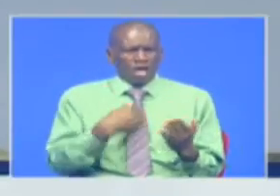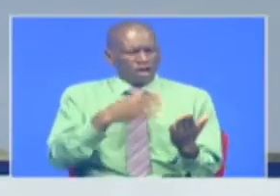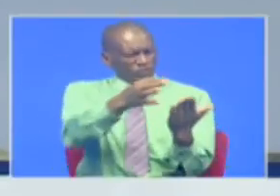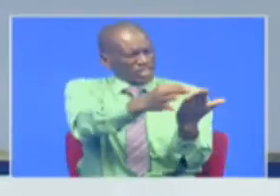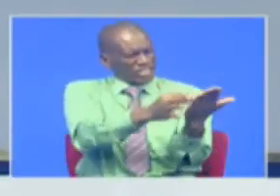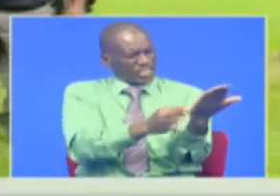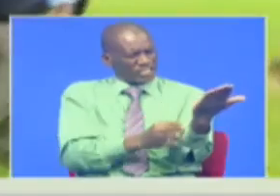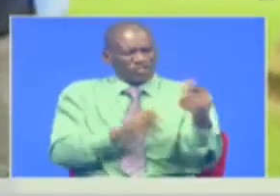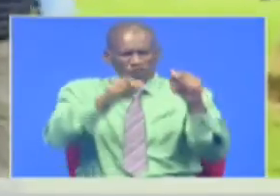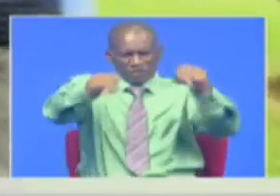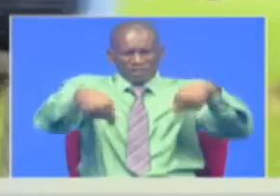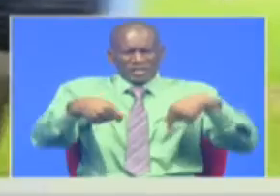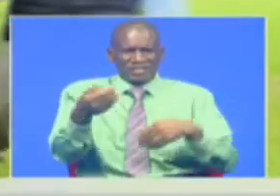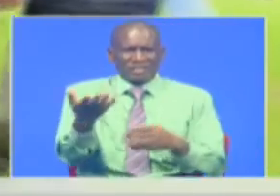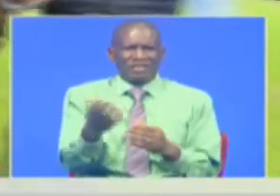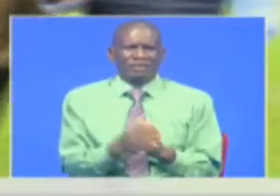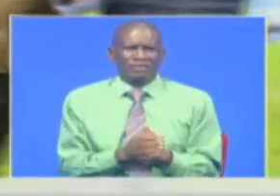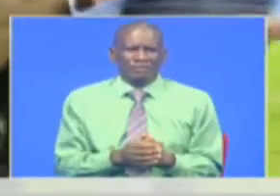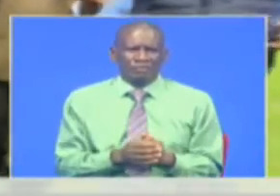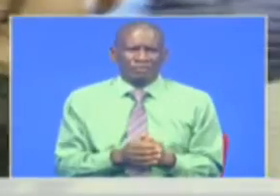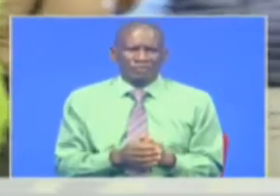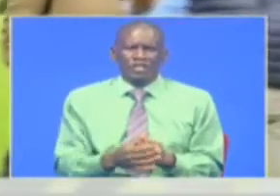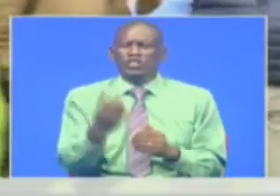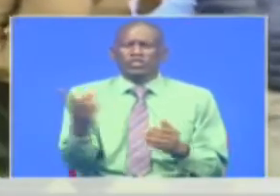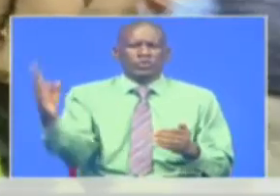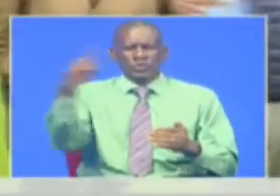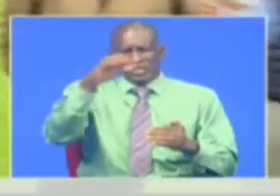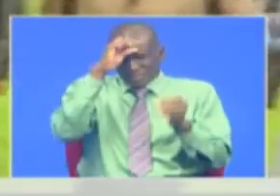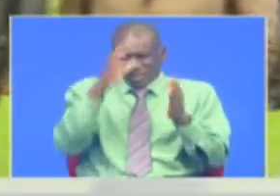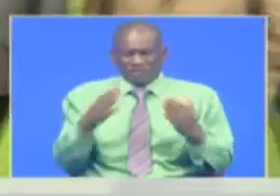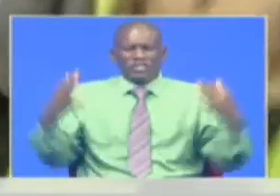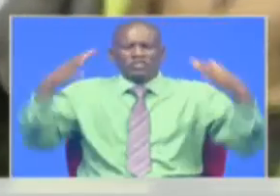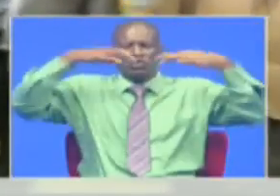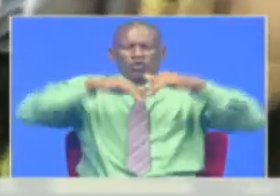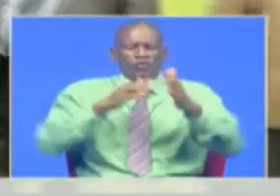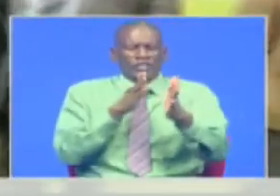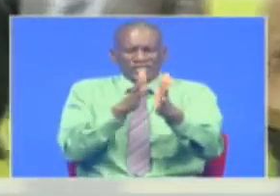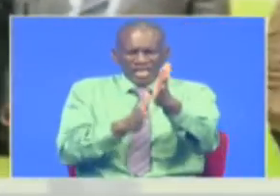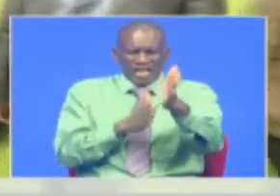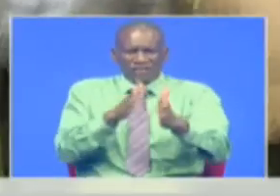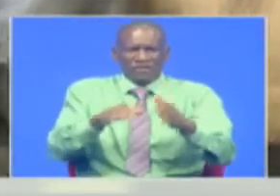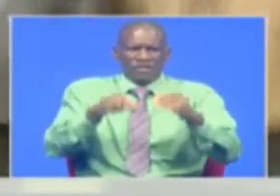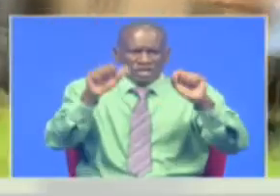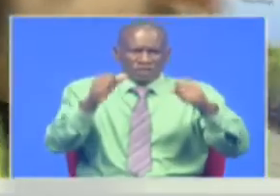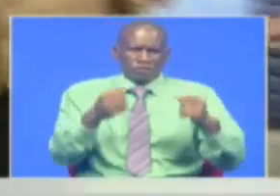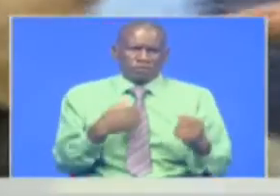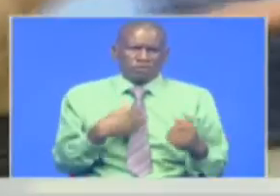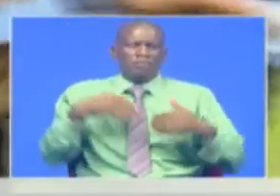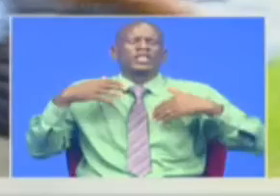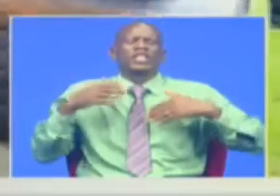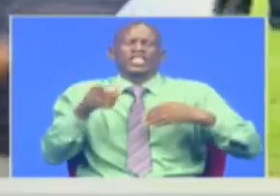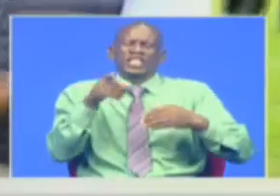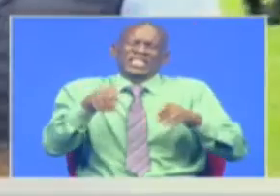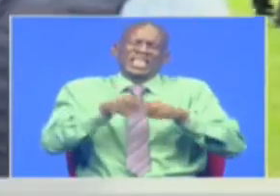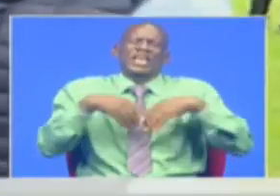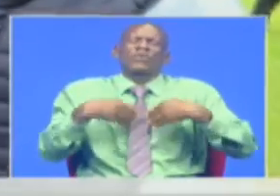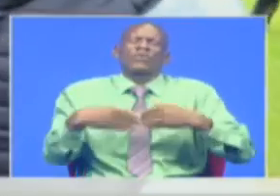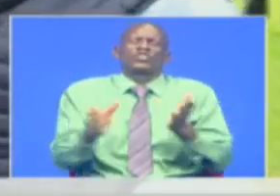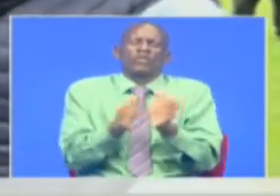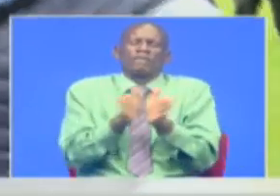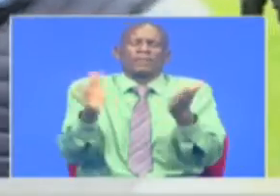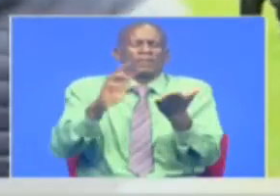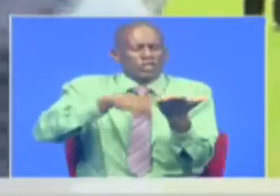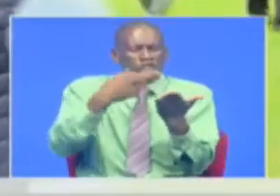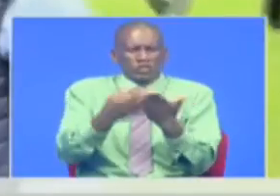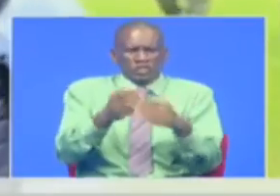demands. A two-day governor's conference in Naivasha may just have been a waste of public resources and time. As